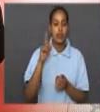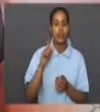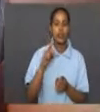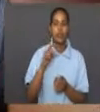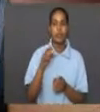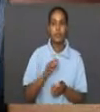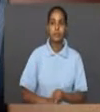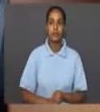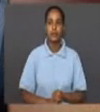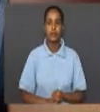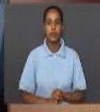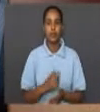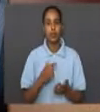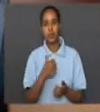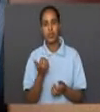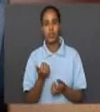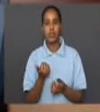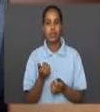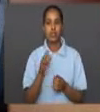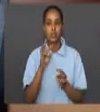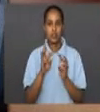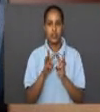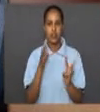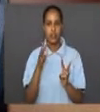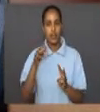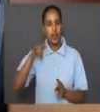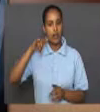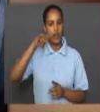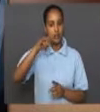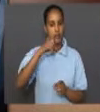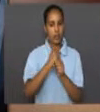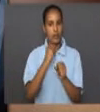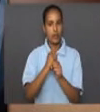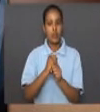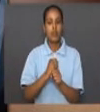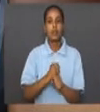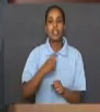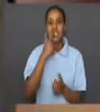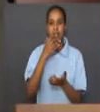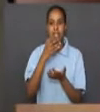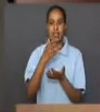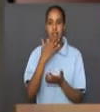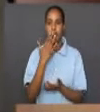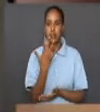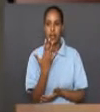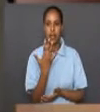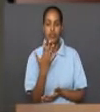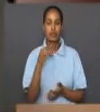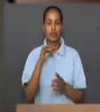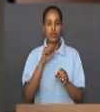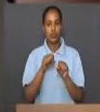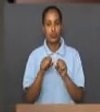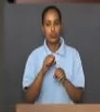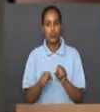glass. For instance, the windows of airplanes are made from Perspex. So